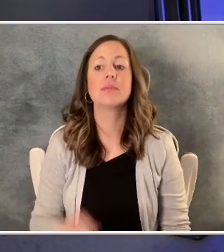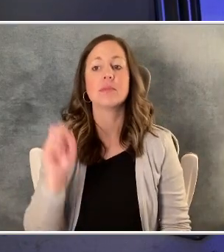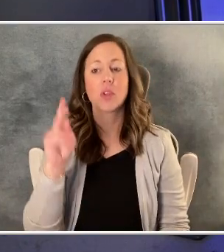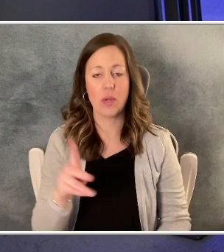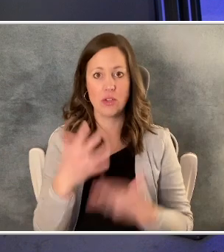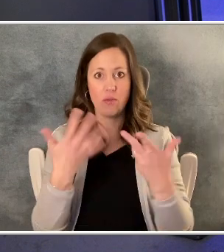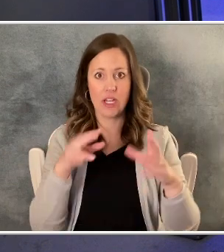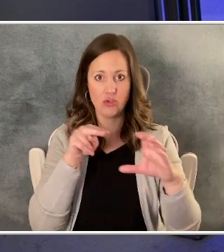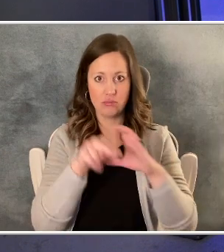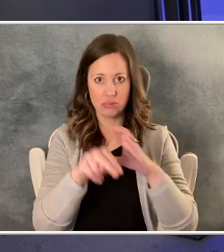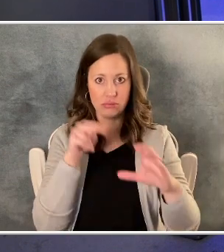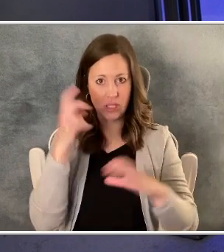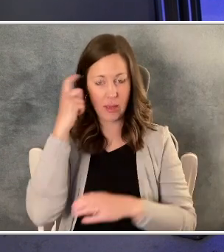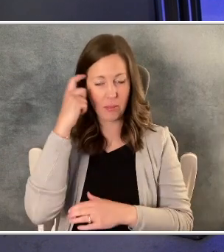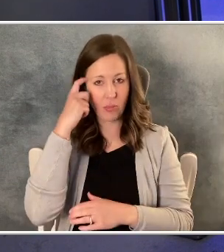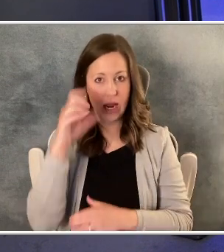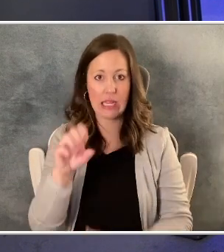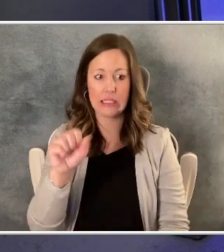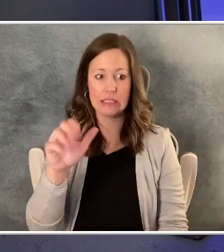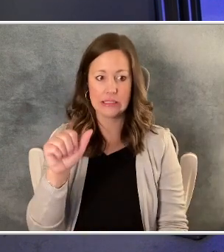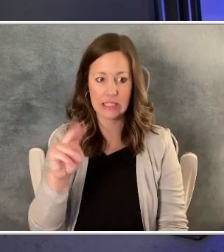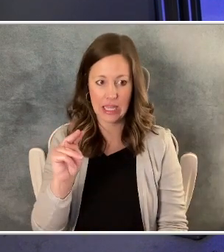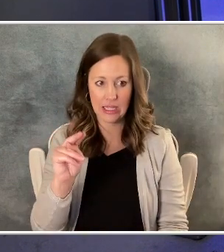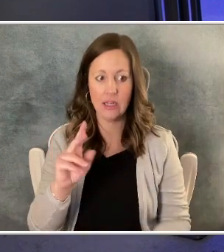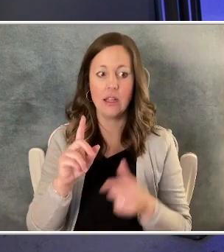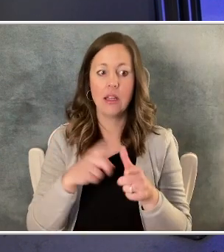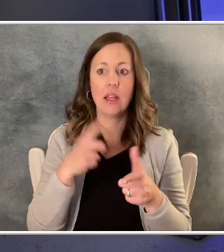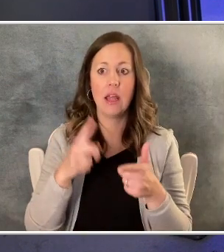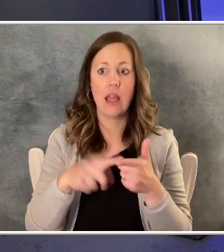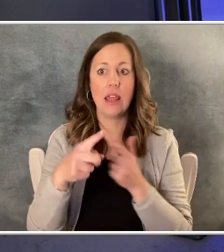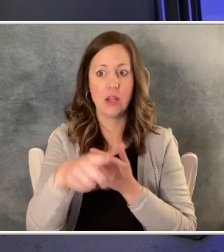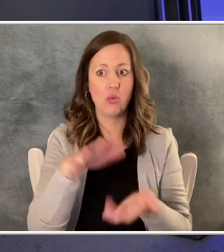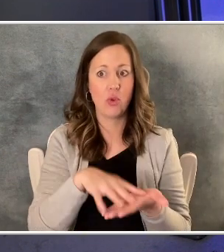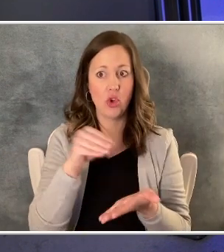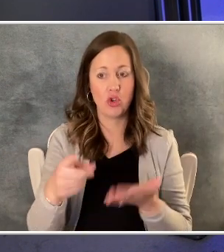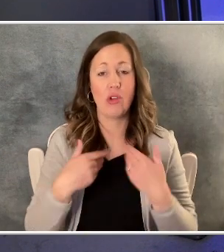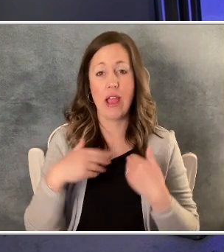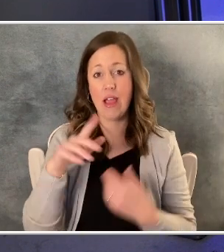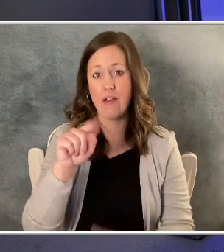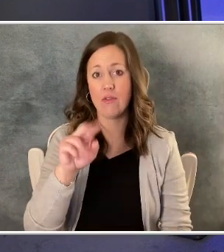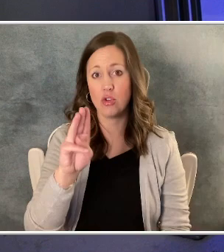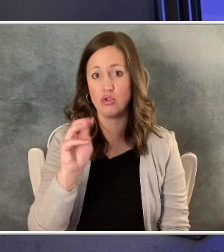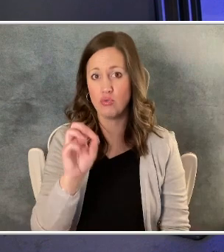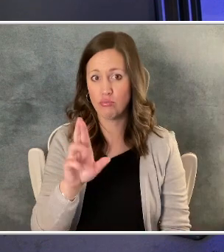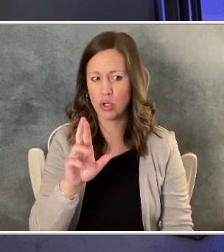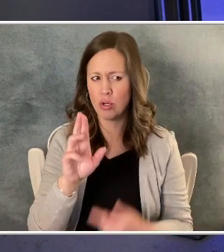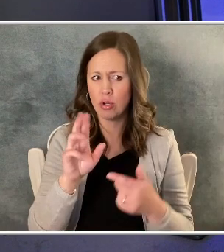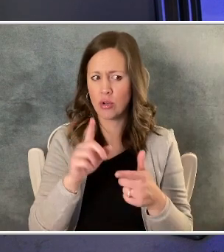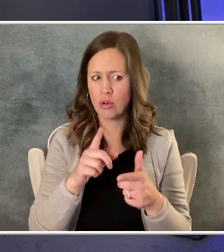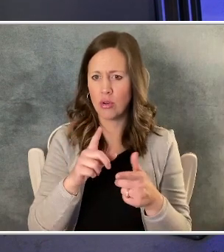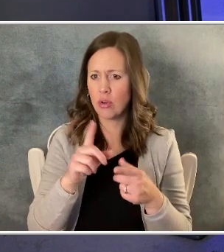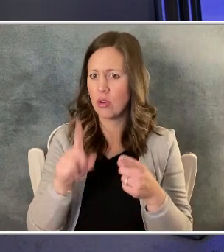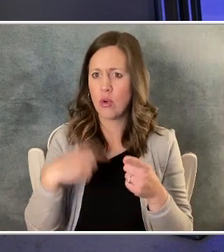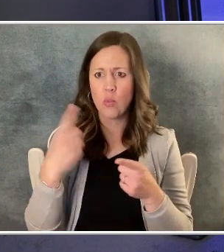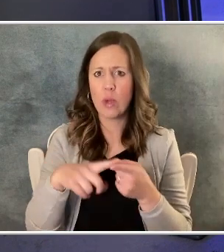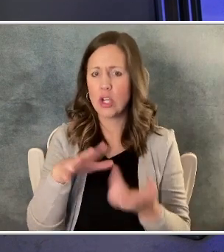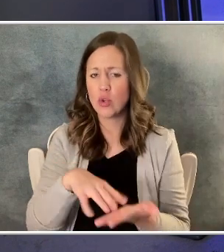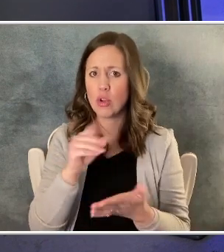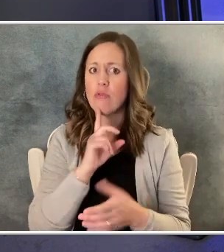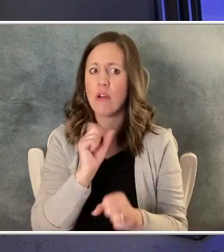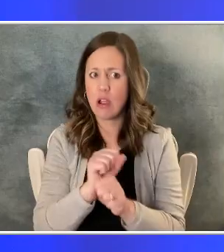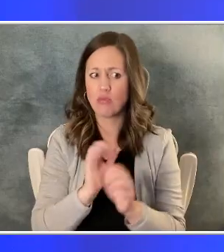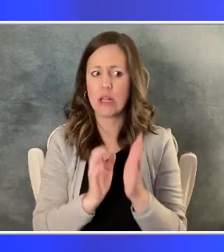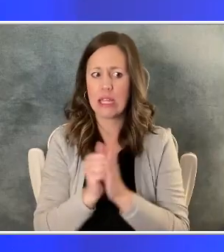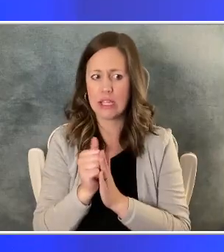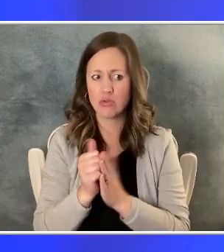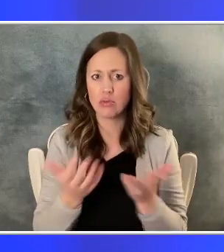leads to ultimately a brain scan, and then you learn she has a tumor. When did you learn that that tumor was cancer? So